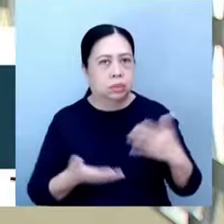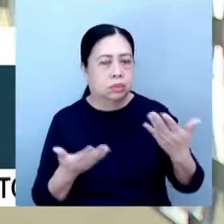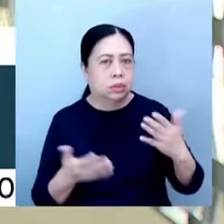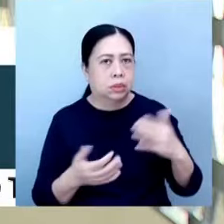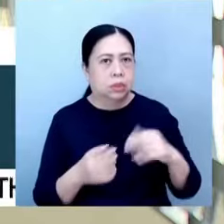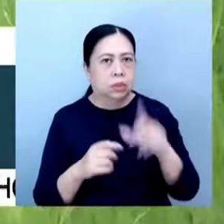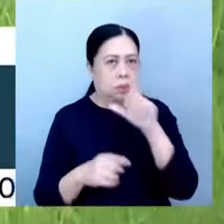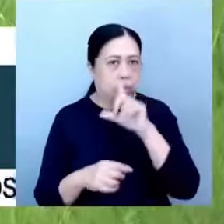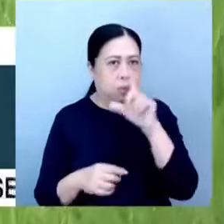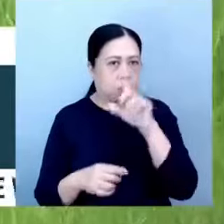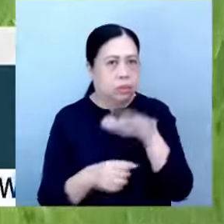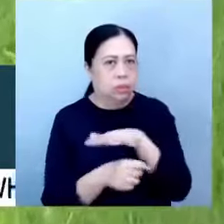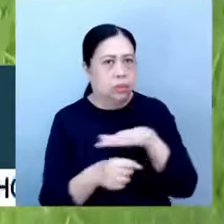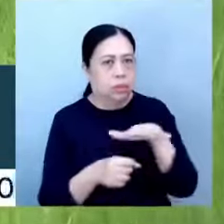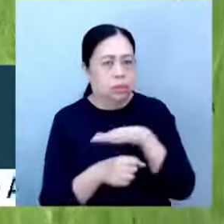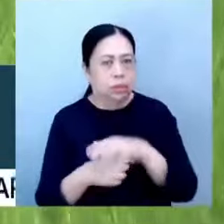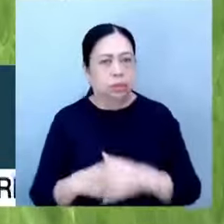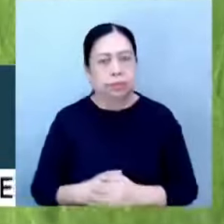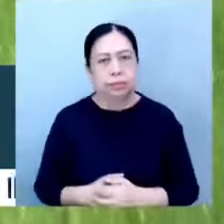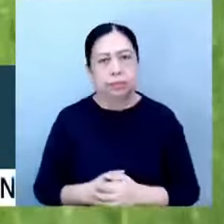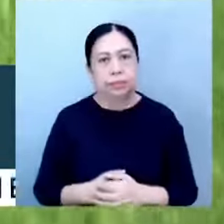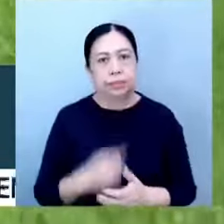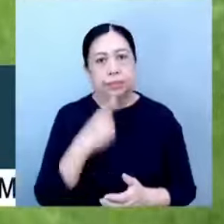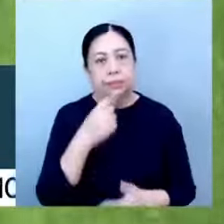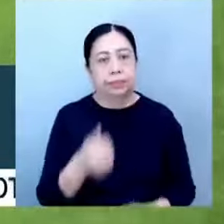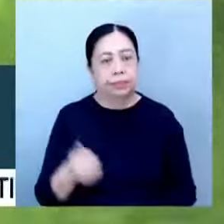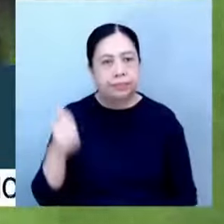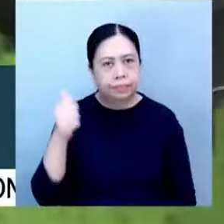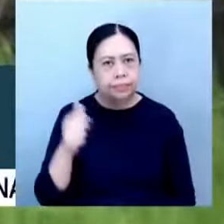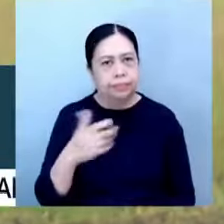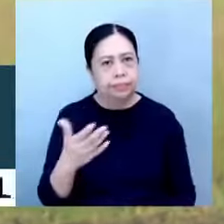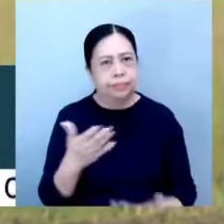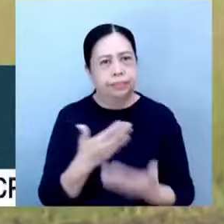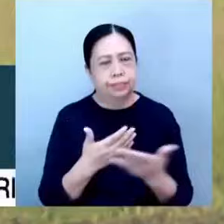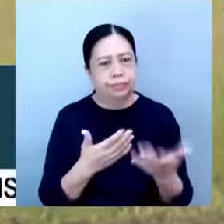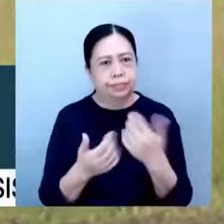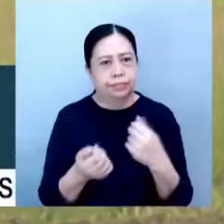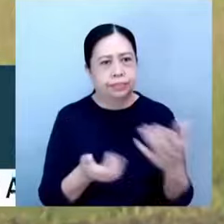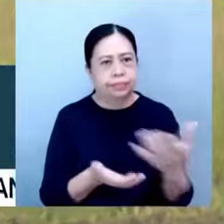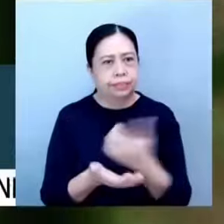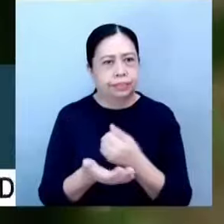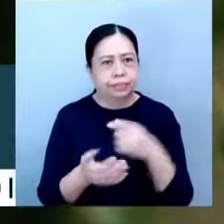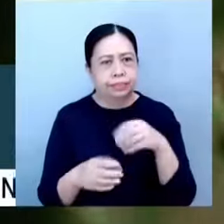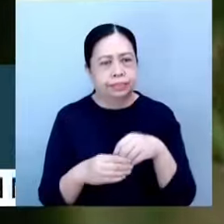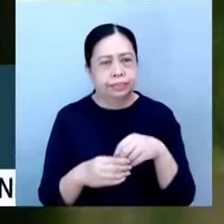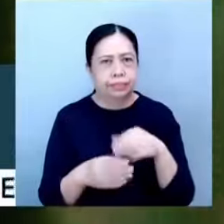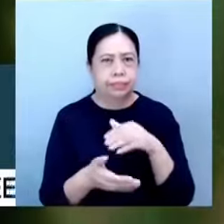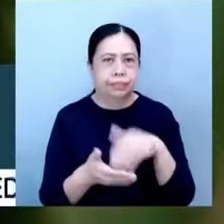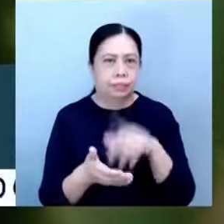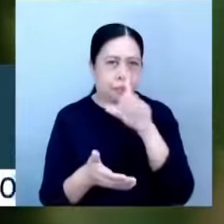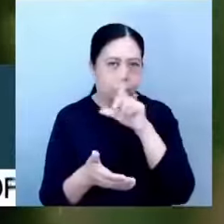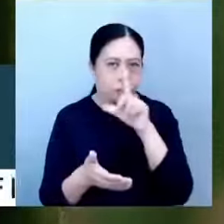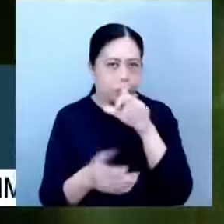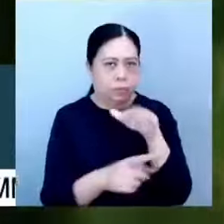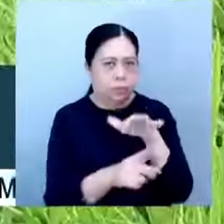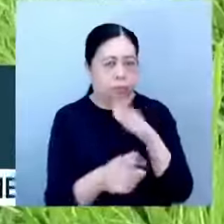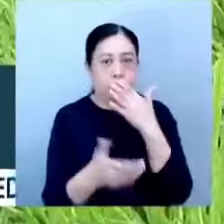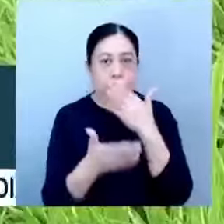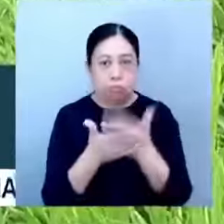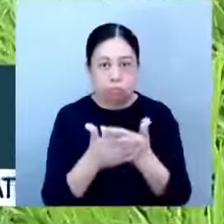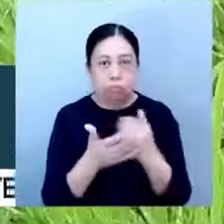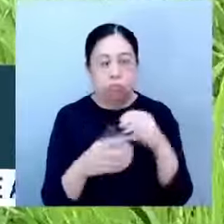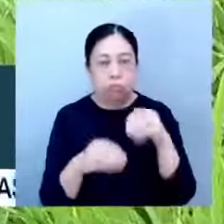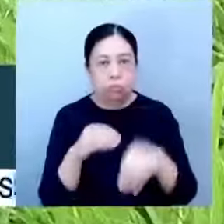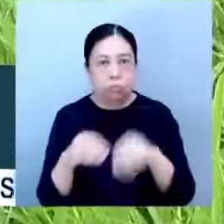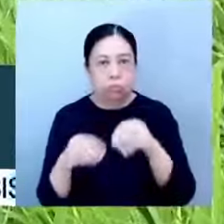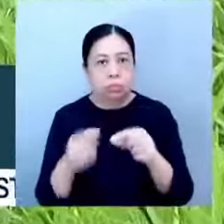Luzon area. Officials went around some rice fields in Central Luzon and observed good standing crops,